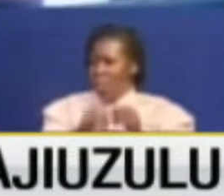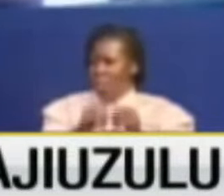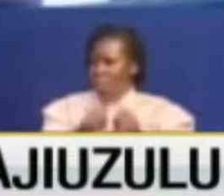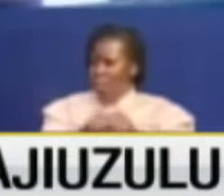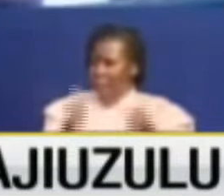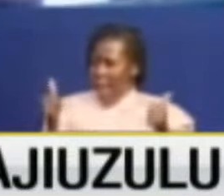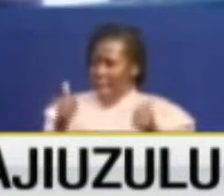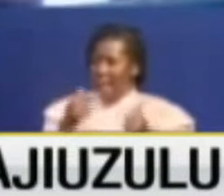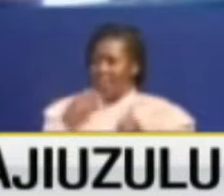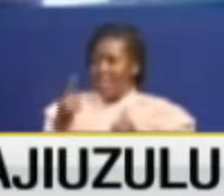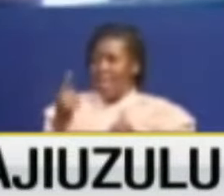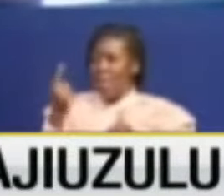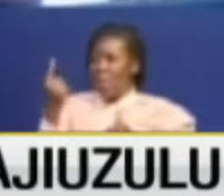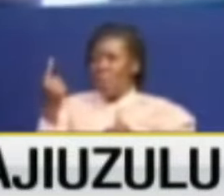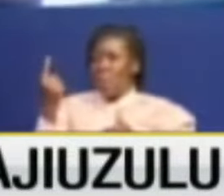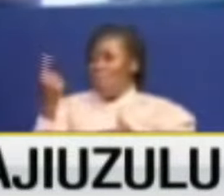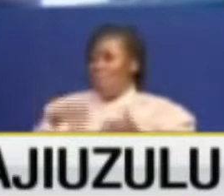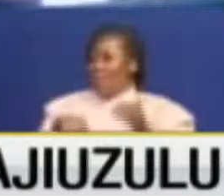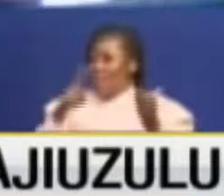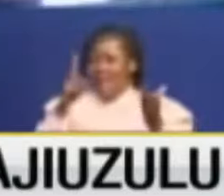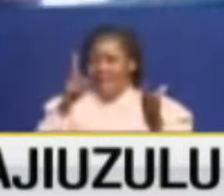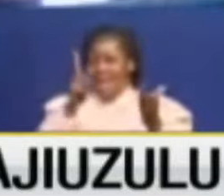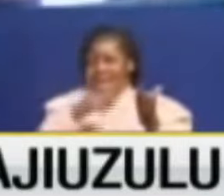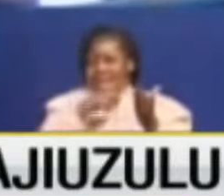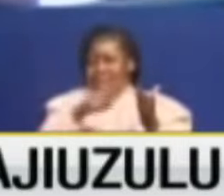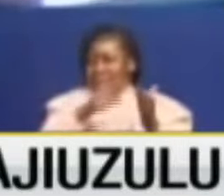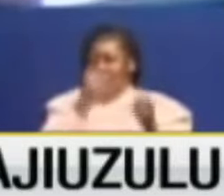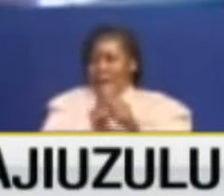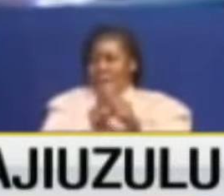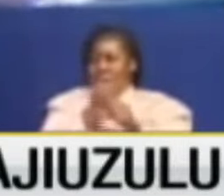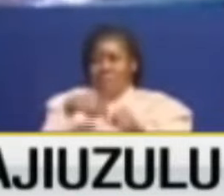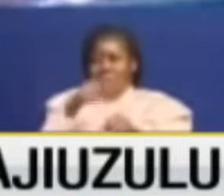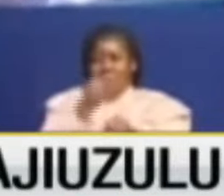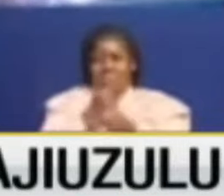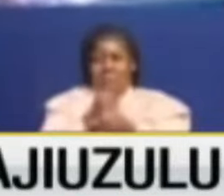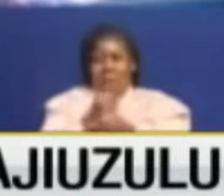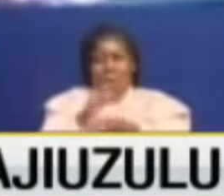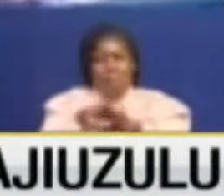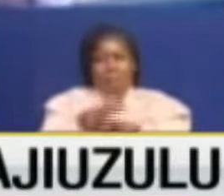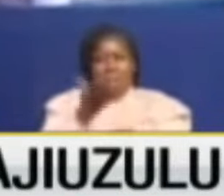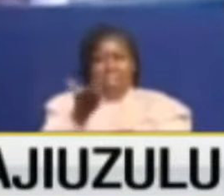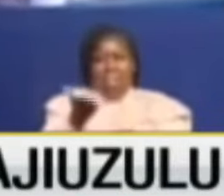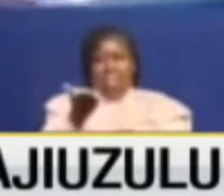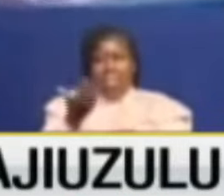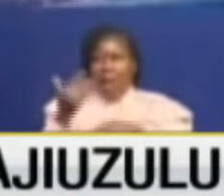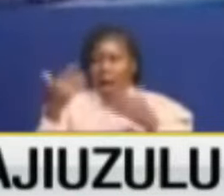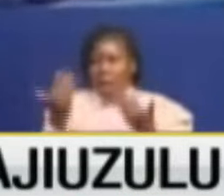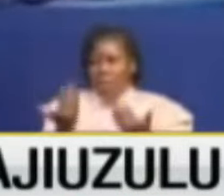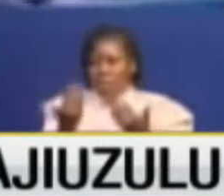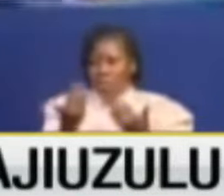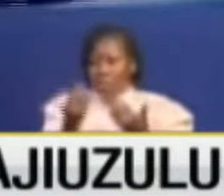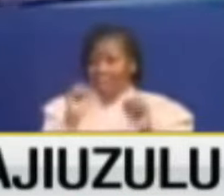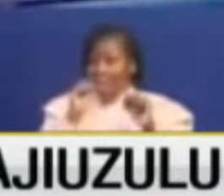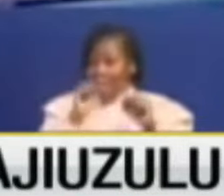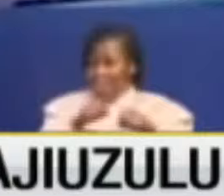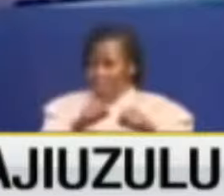to say what allegation can we make against her to possibly embarrass